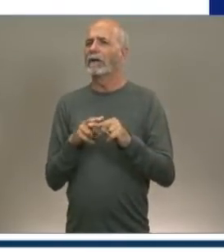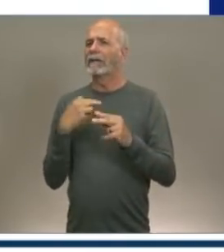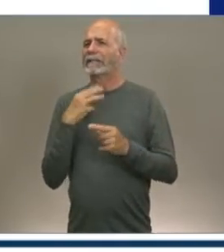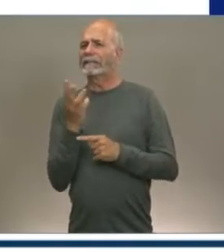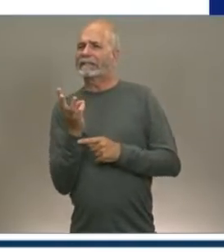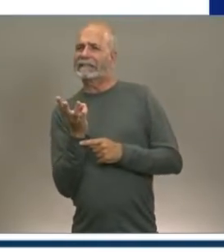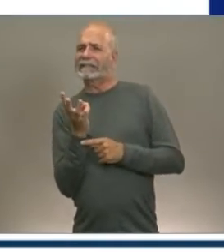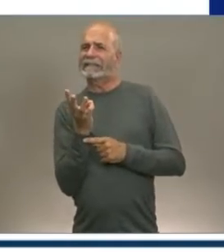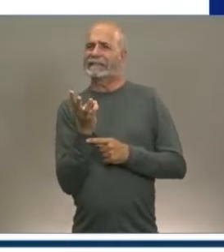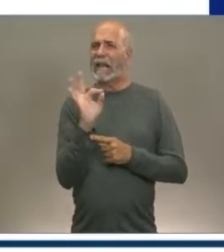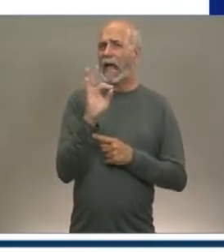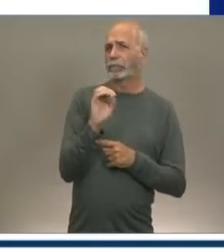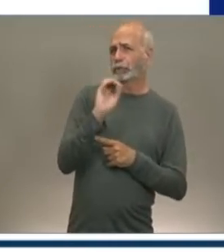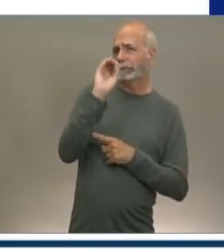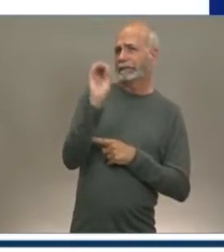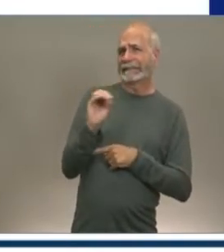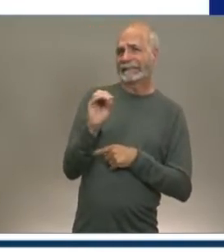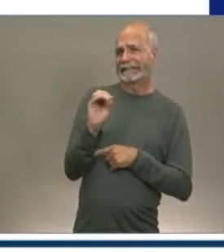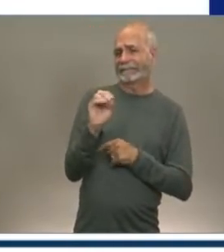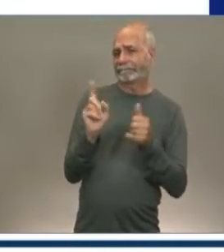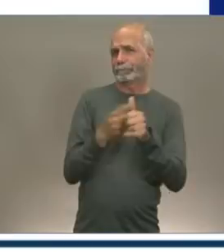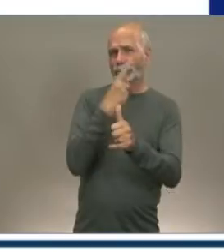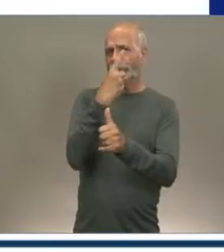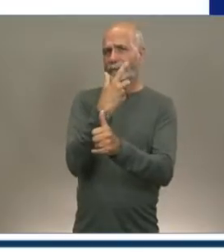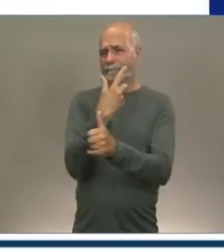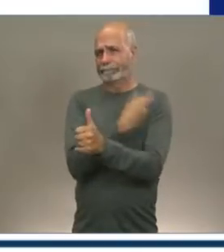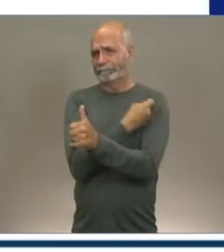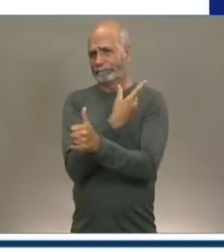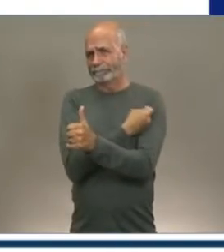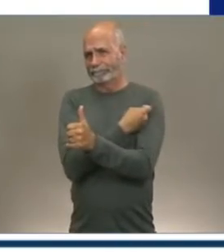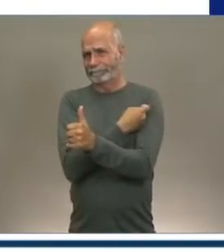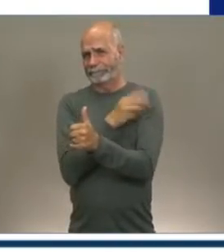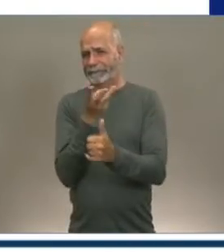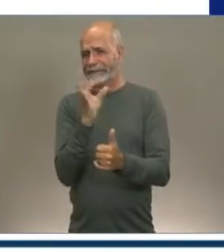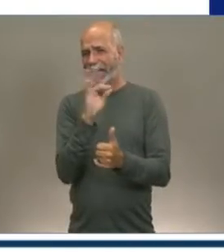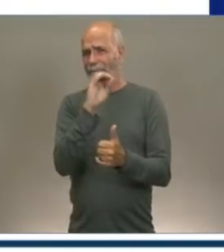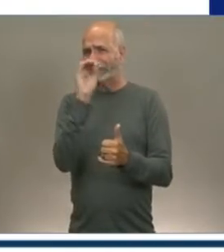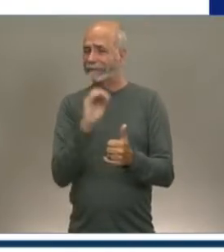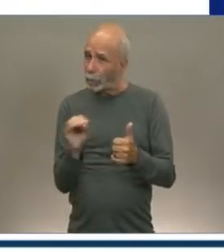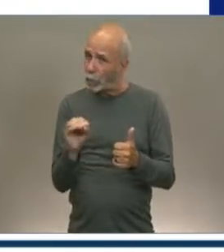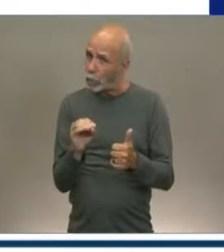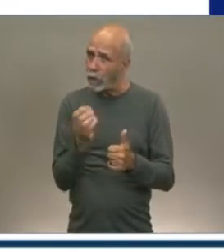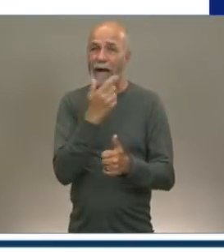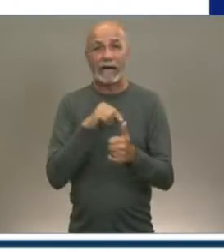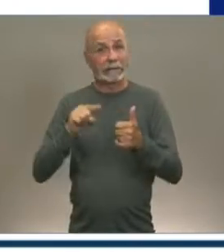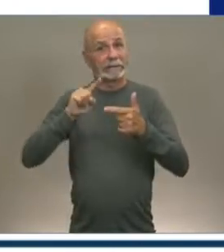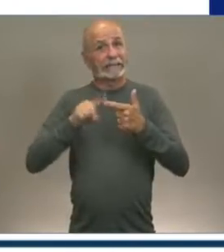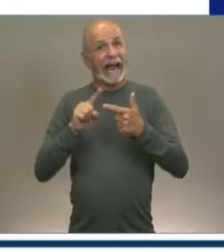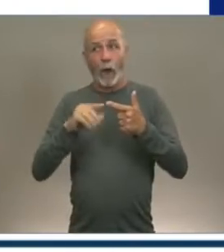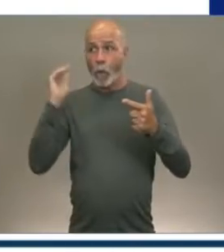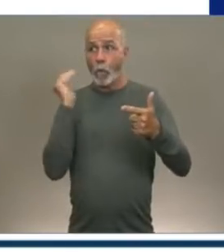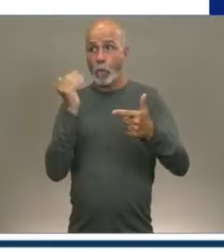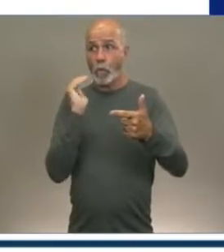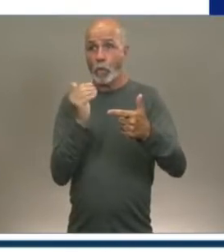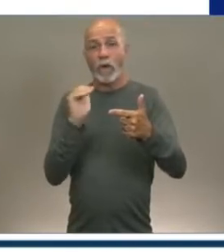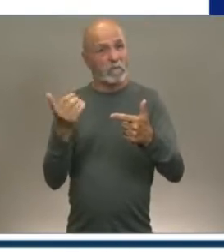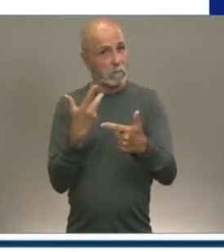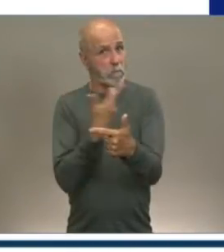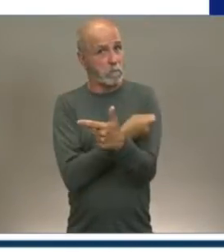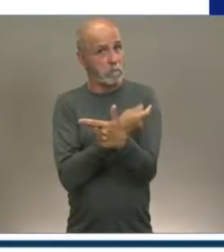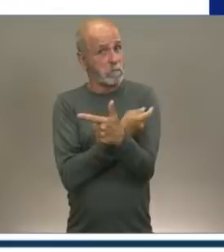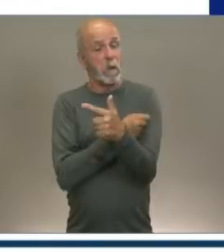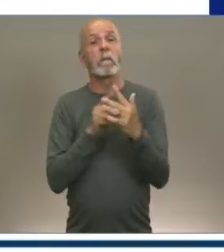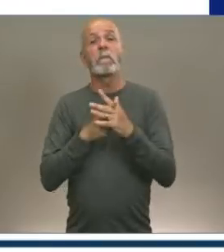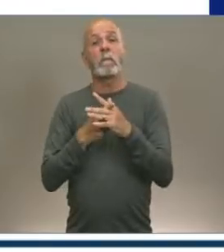their first dose of vaccine. Our second dose rollout strategy is now moving along nicely. This week we are administering